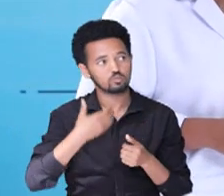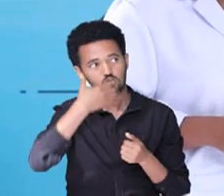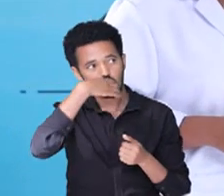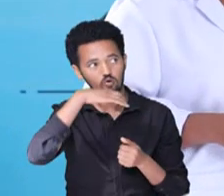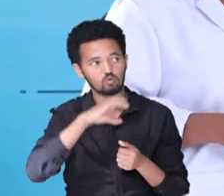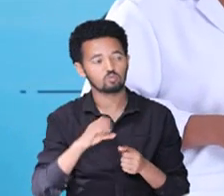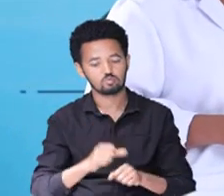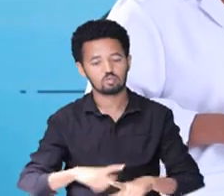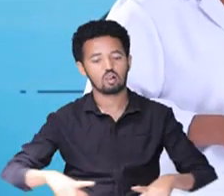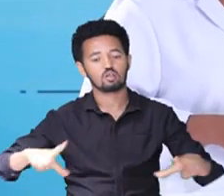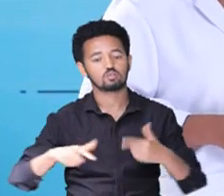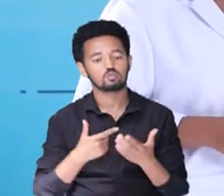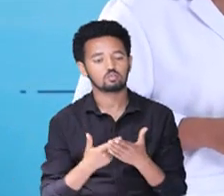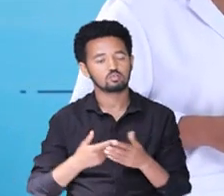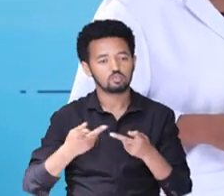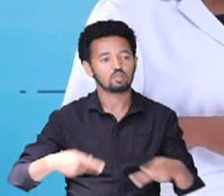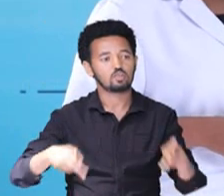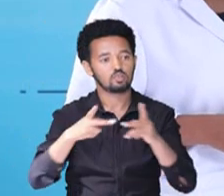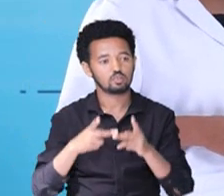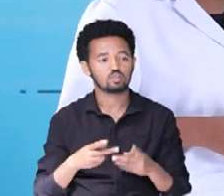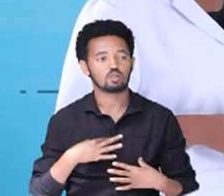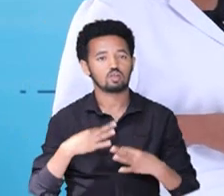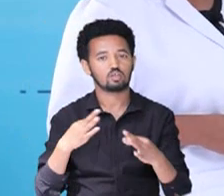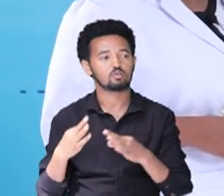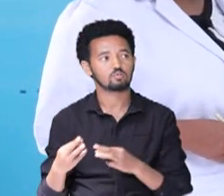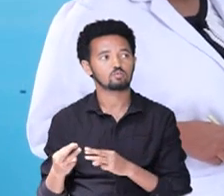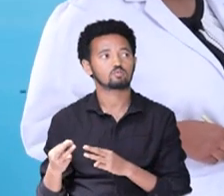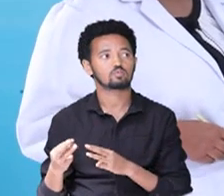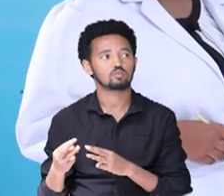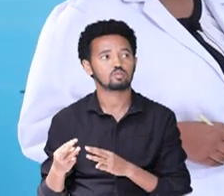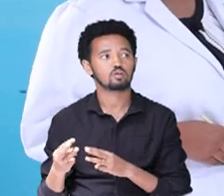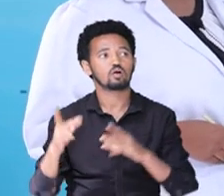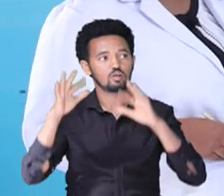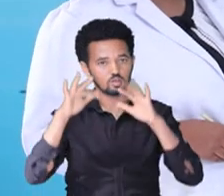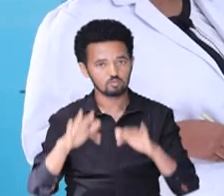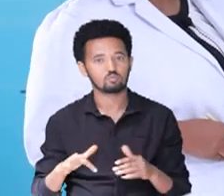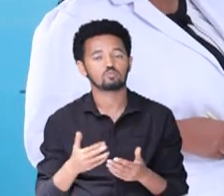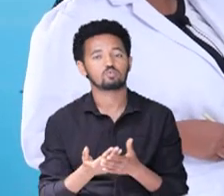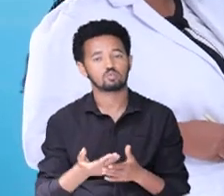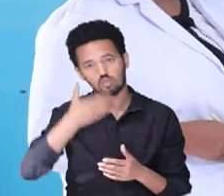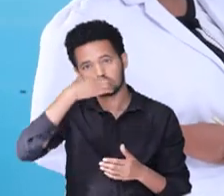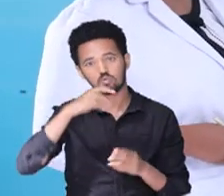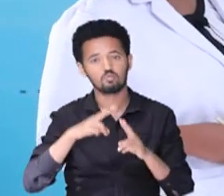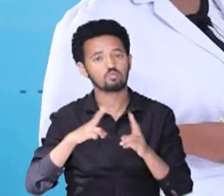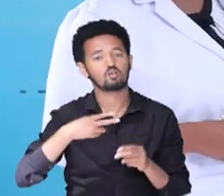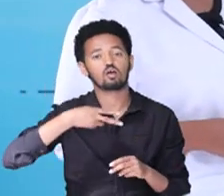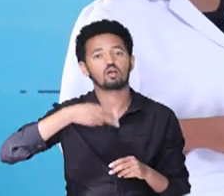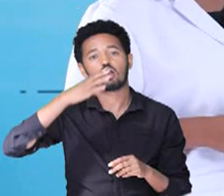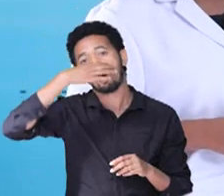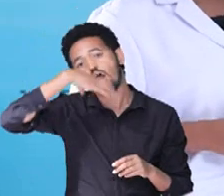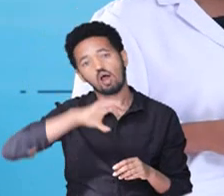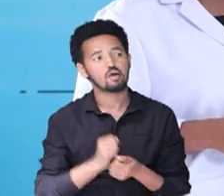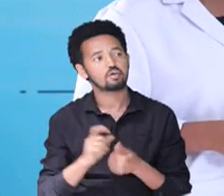dry lands. In this area, there is lack of rainfall, but the temperature is very high. For example, the